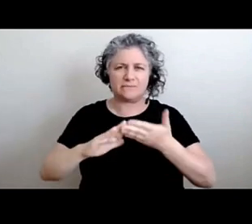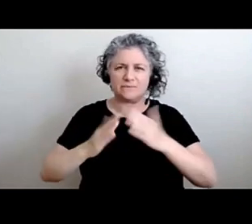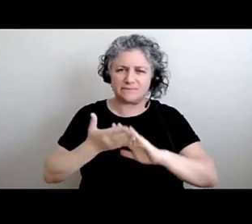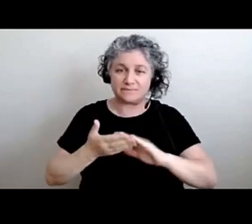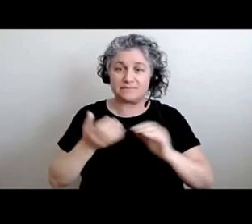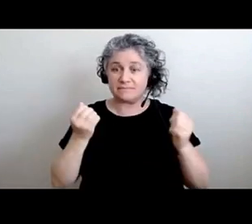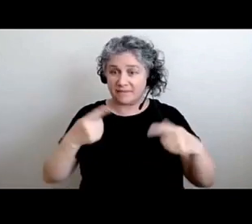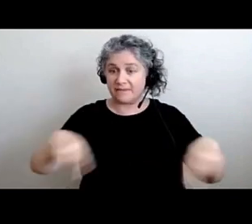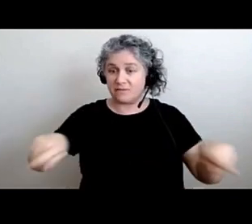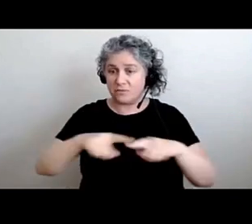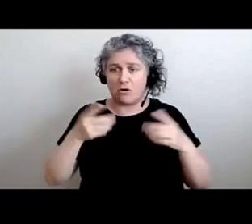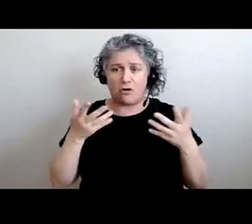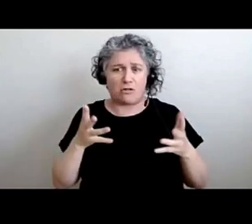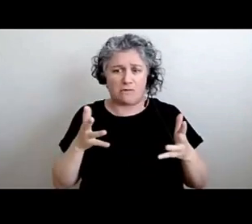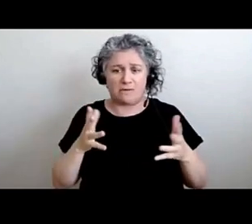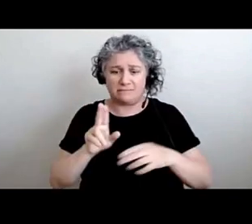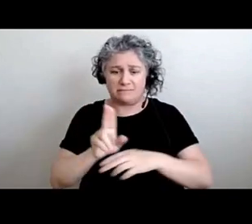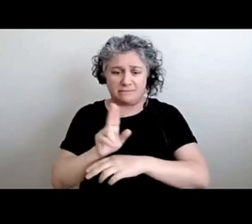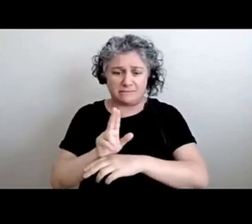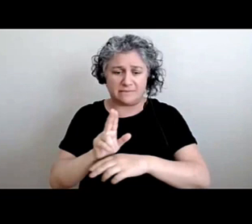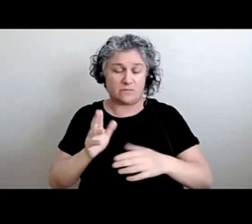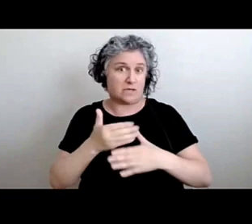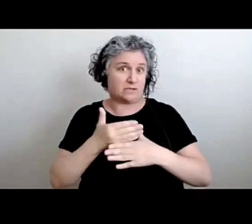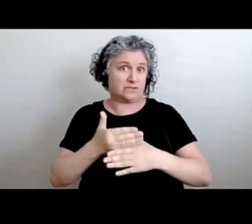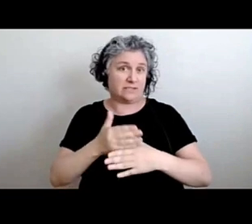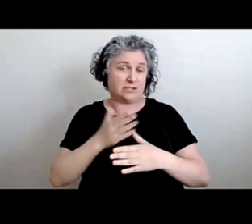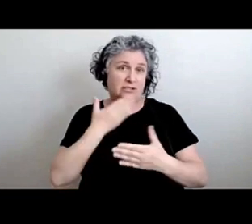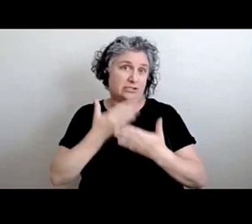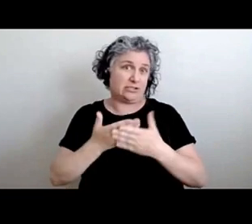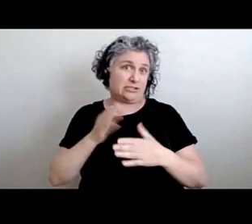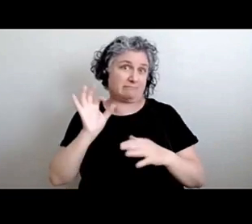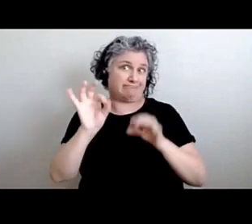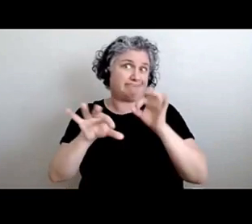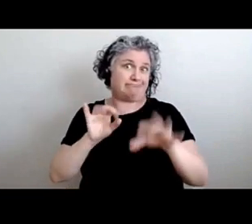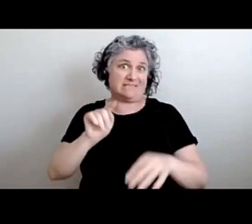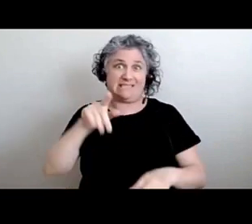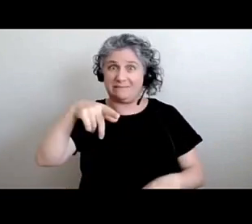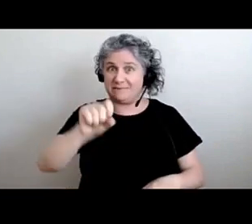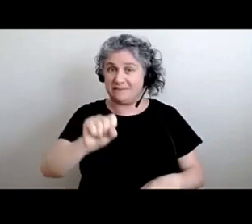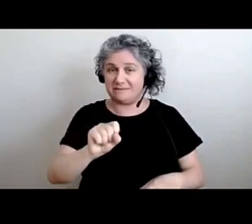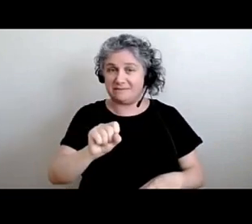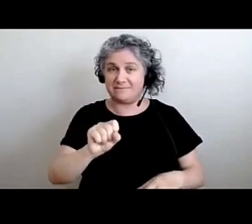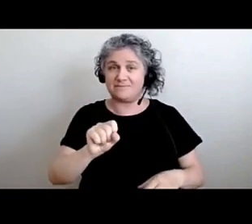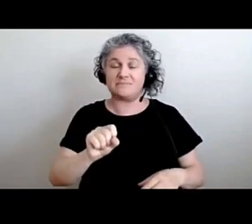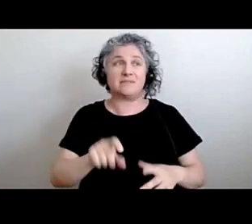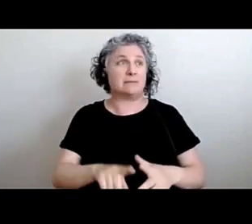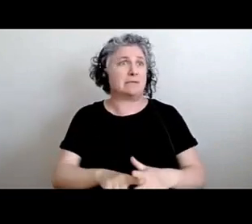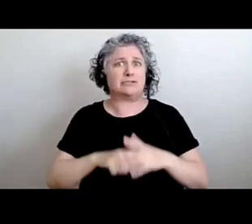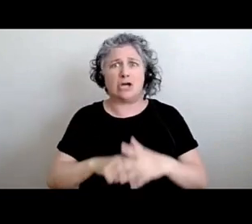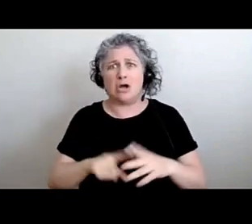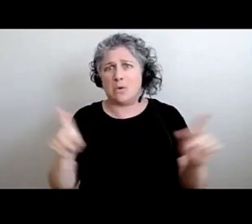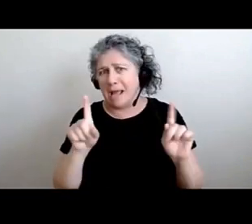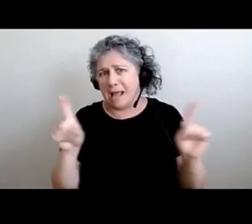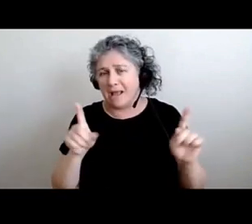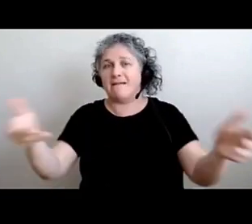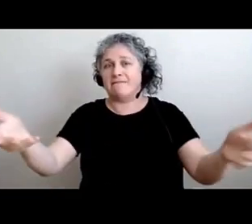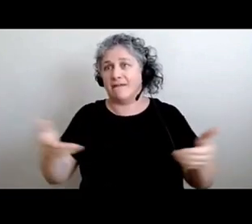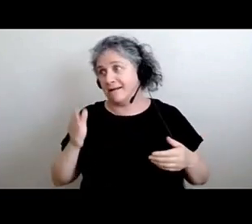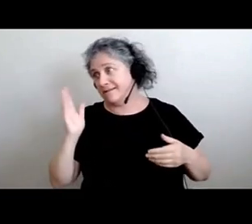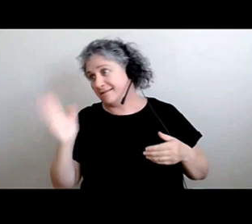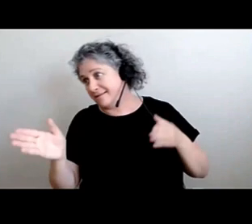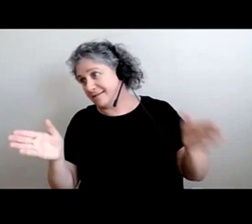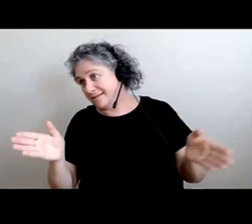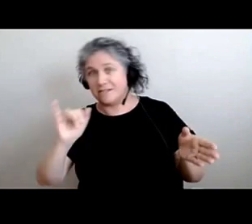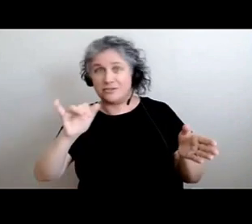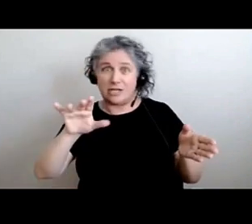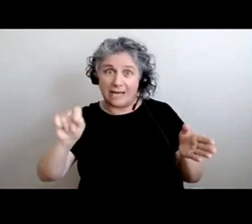that you may want to share with us today. But we needed to start somewhere. So we invited Janet and Sara to help us with that. And hopefully after